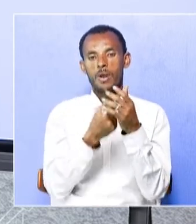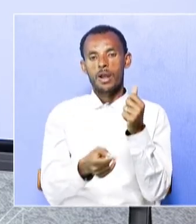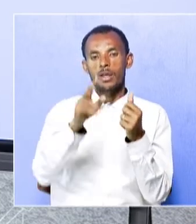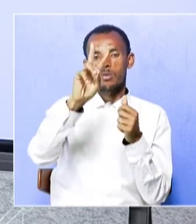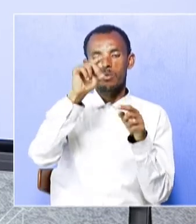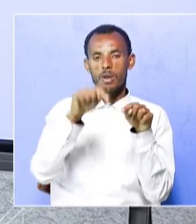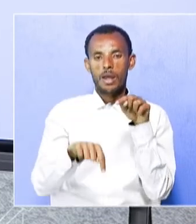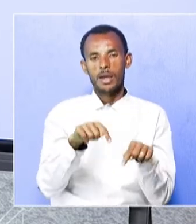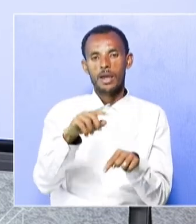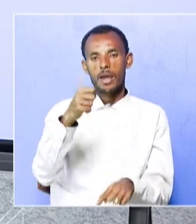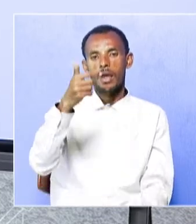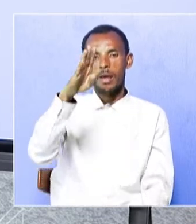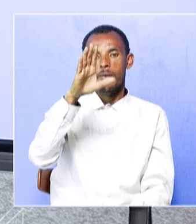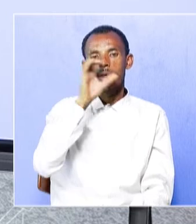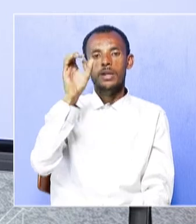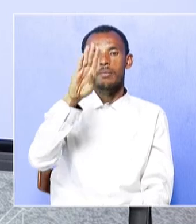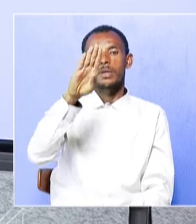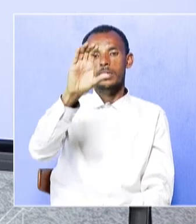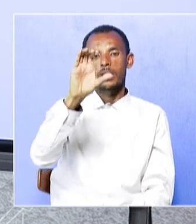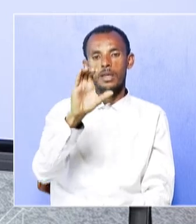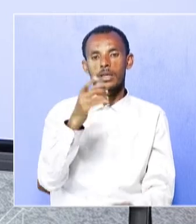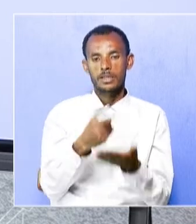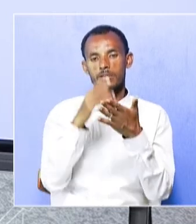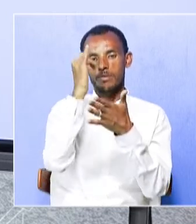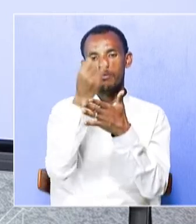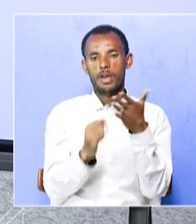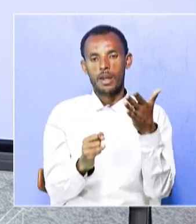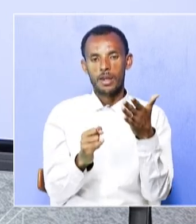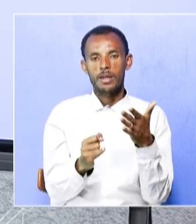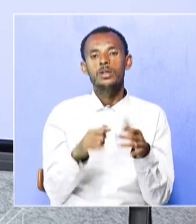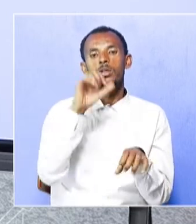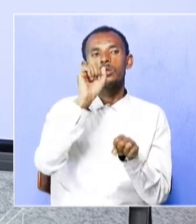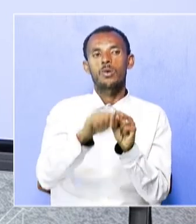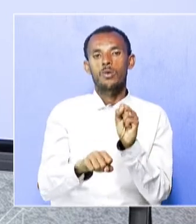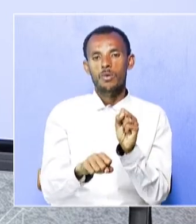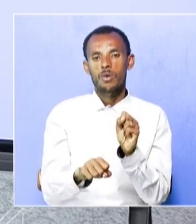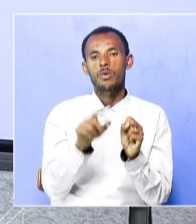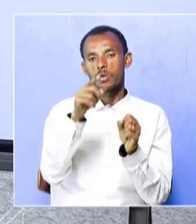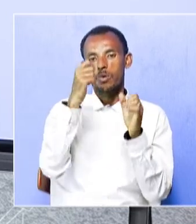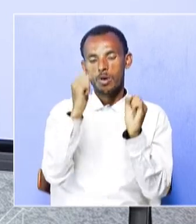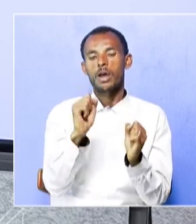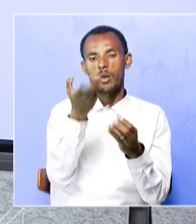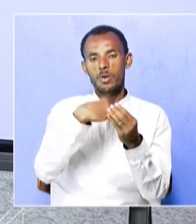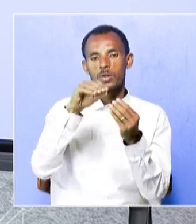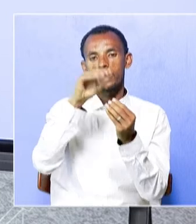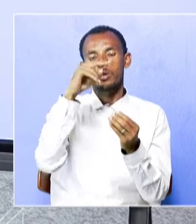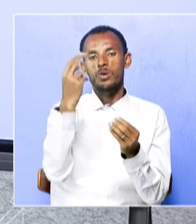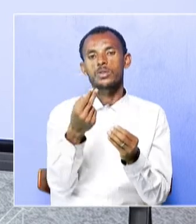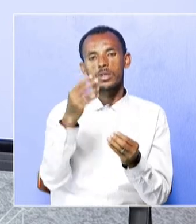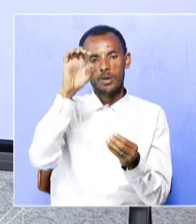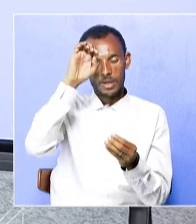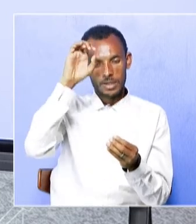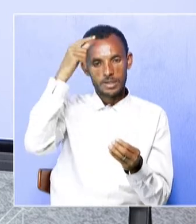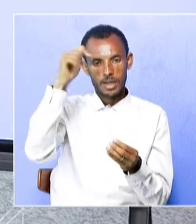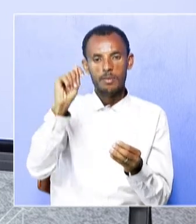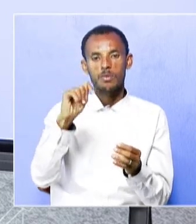legs, AB and BC in this figure, right? So you can also apply Euclid's